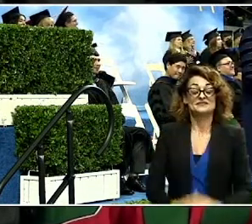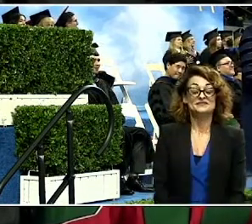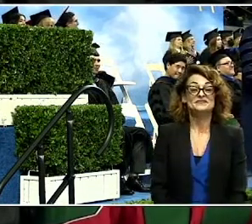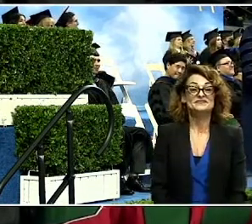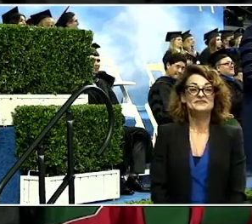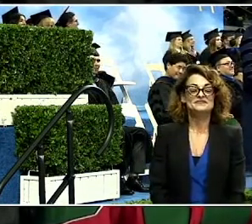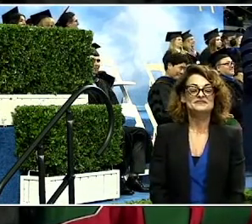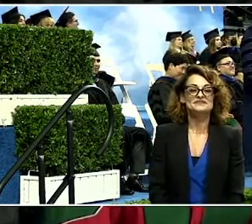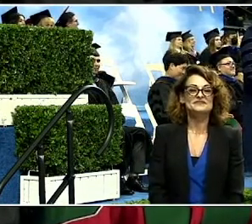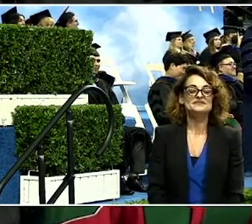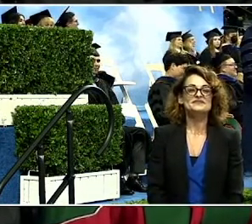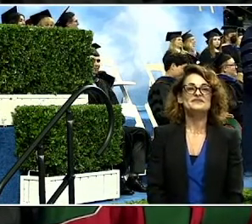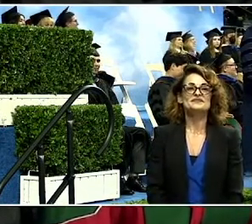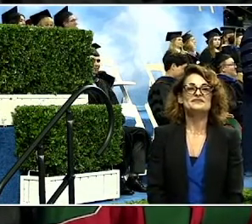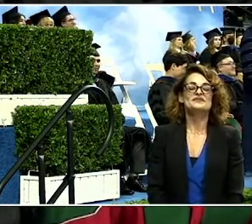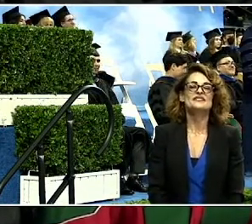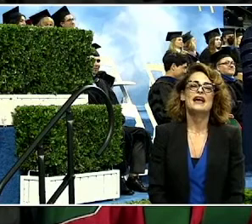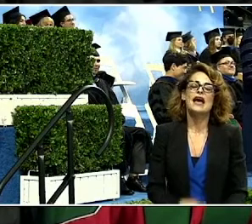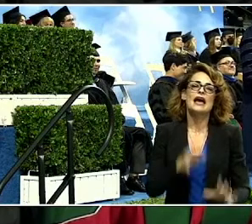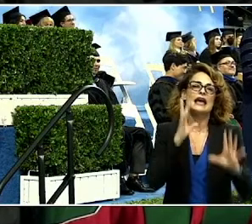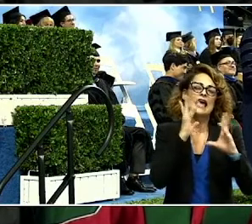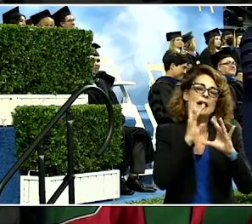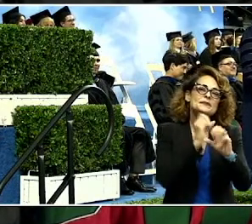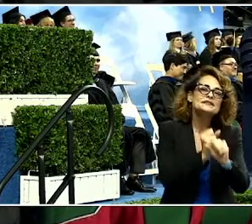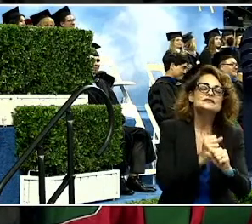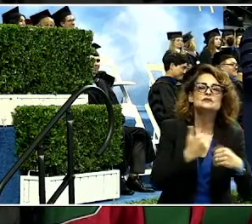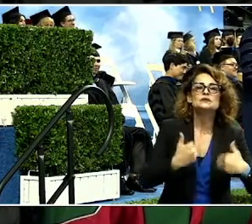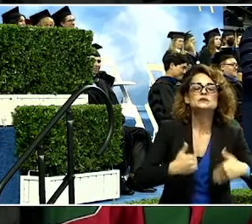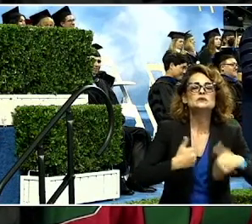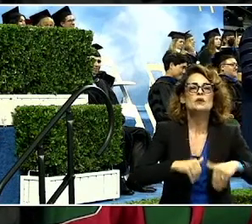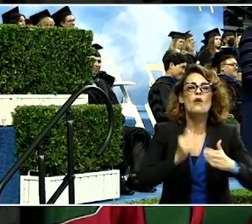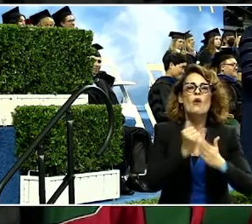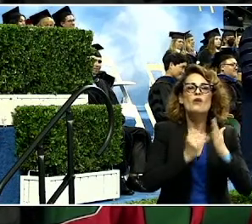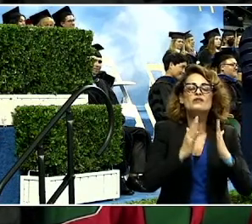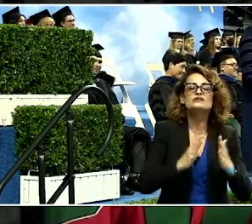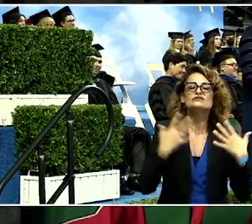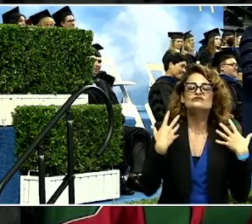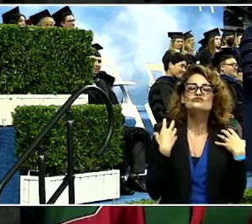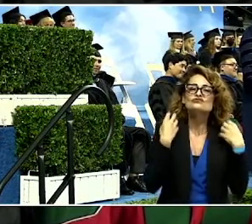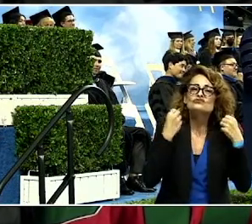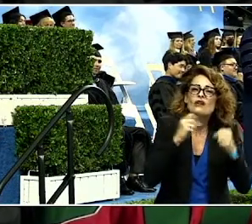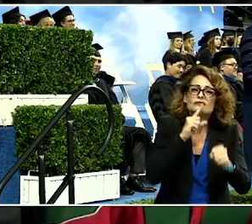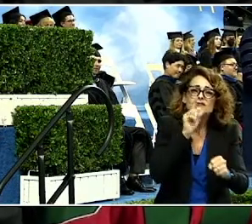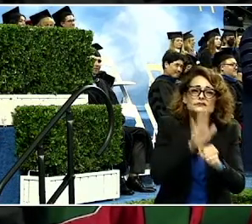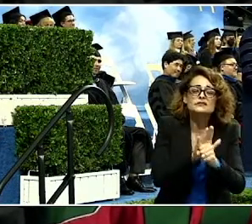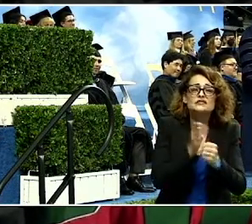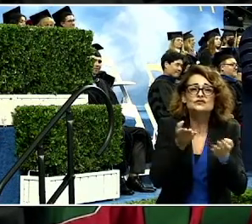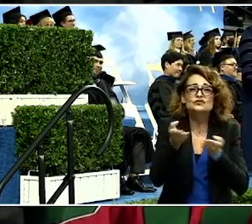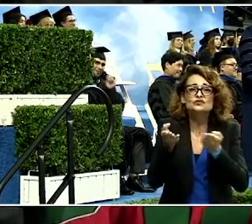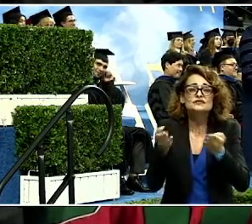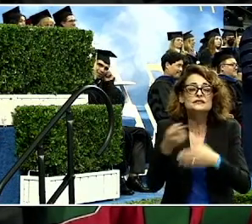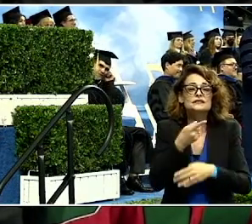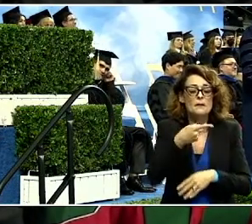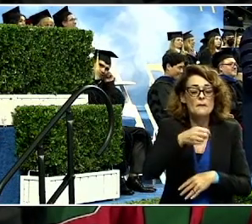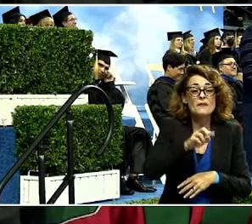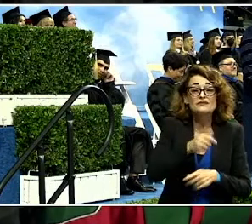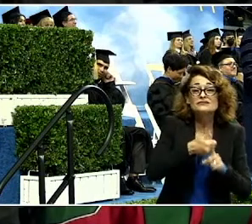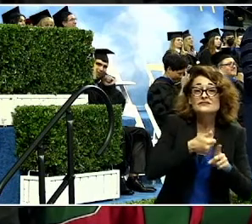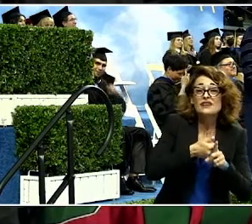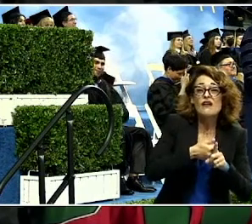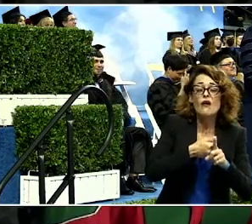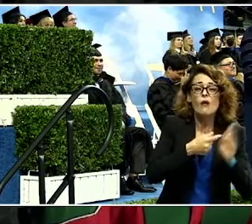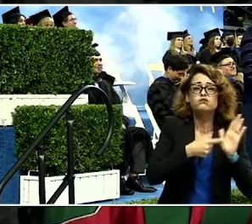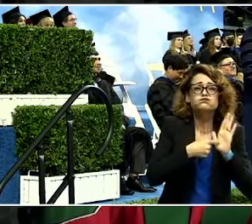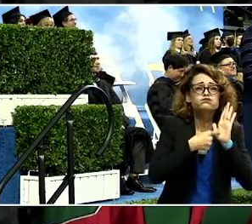A captivating and boundary-breaking artist with strong dedication to public service, Park is an exemplar of UCLA's excellence